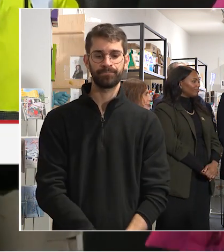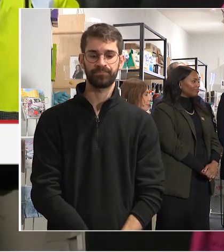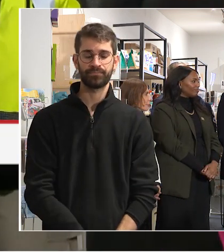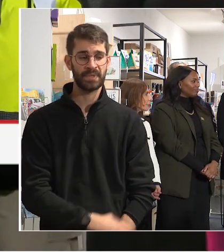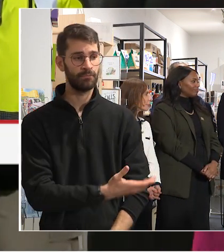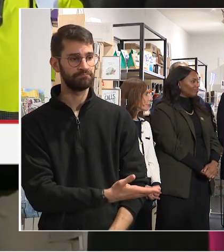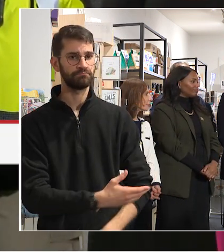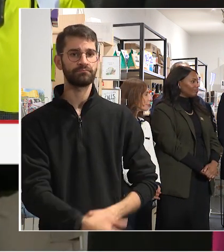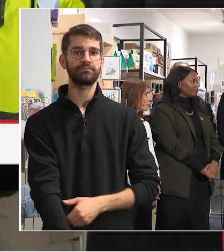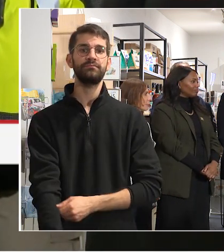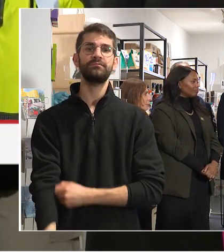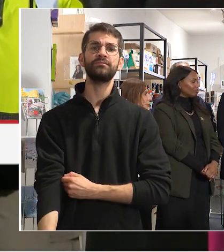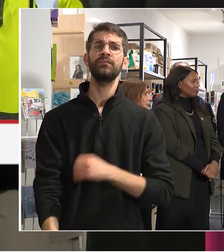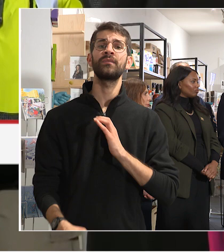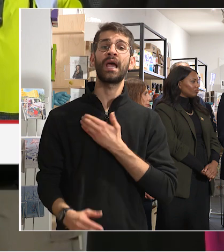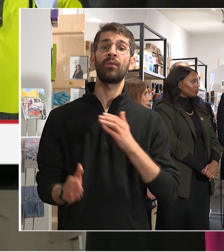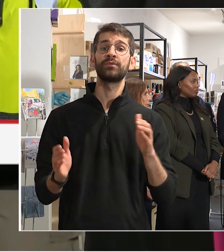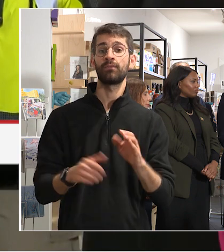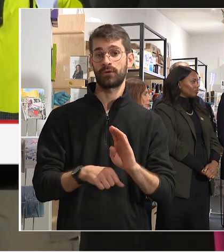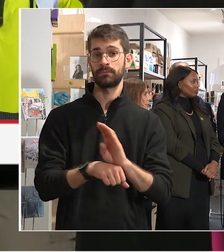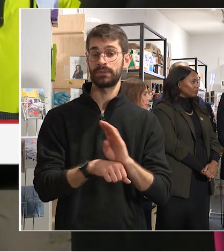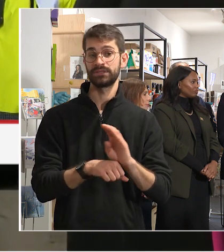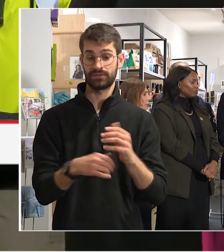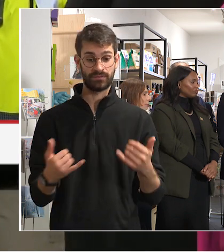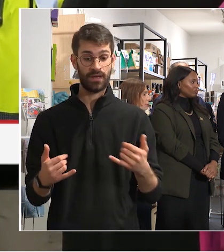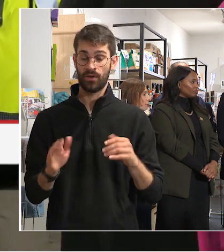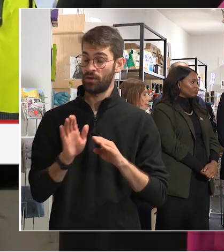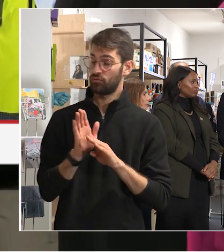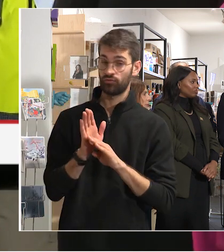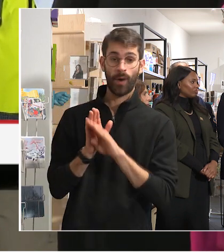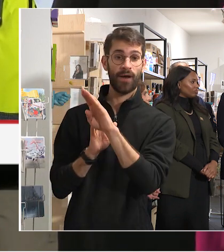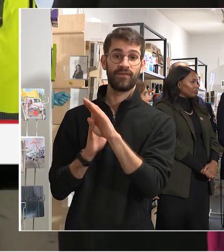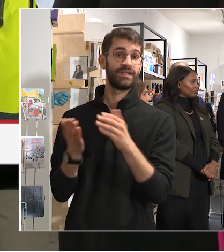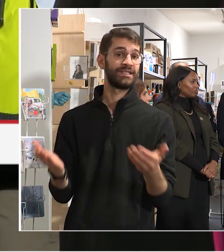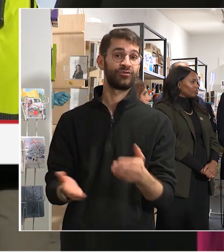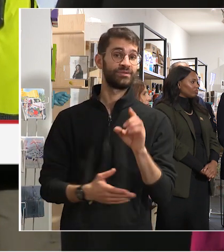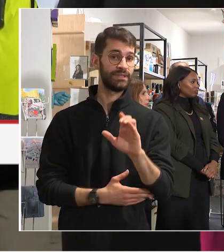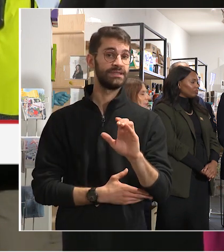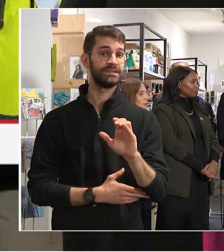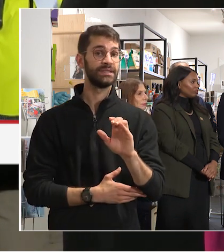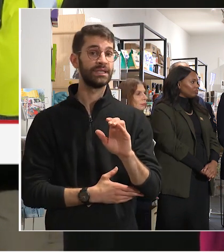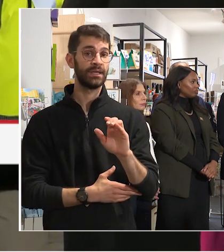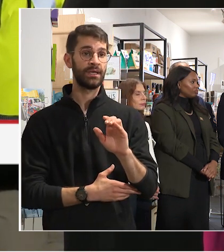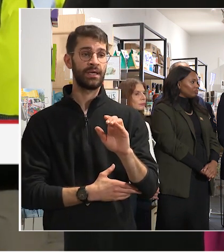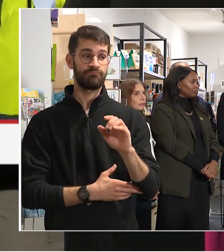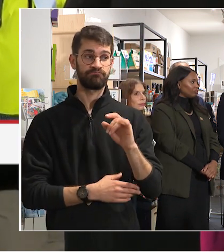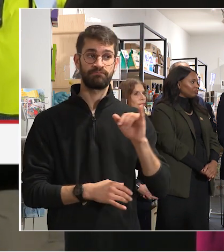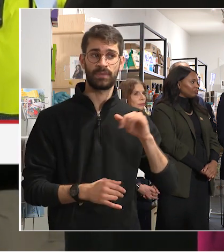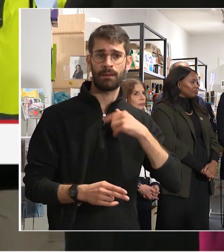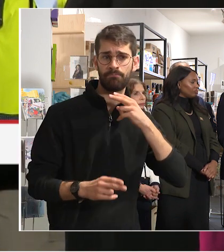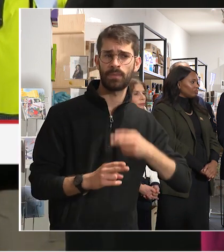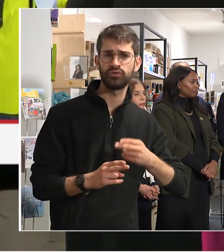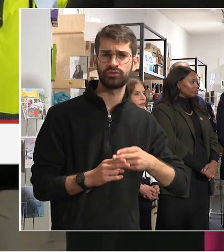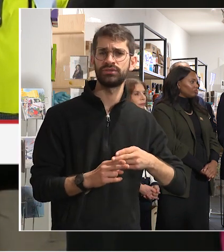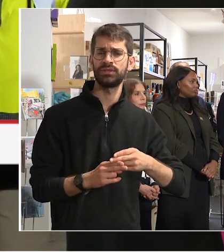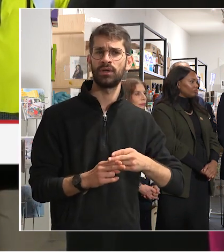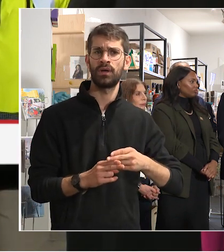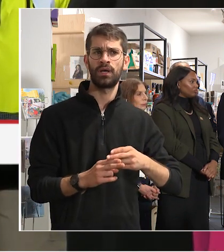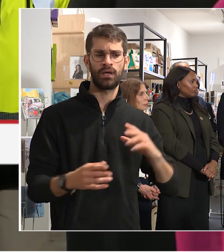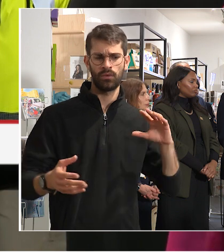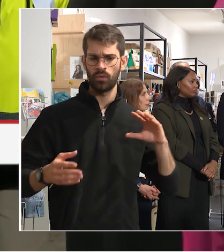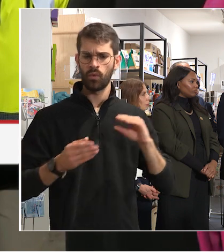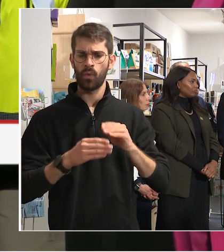So our small businesses are thriving here in the district. We have over, like I said when I talked earlier,